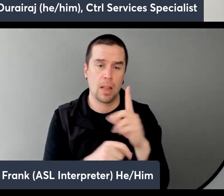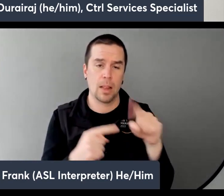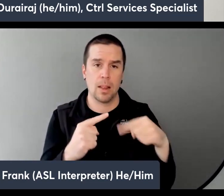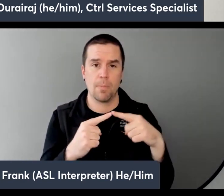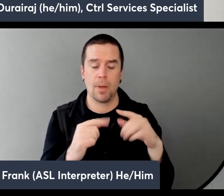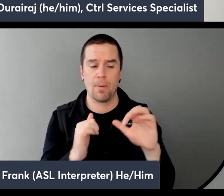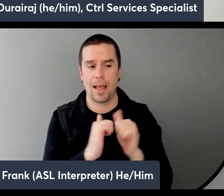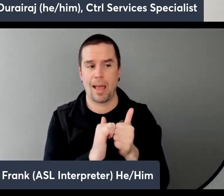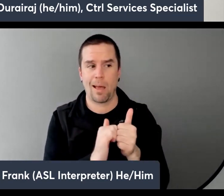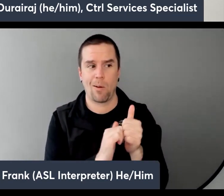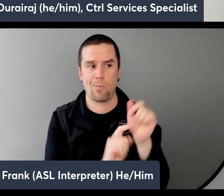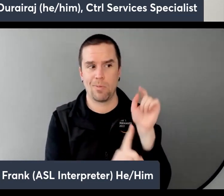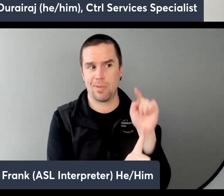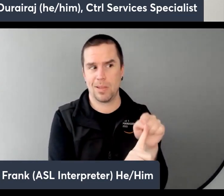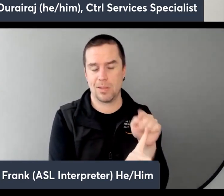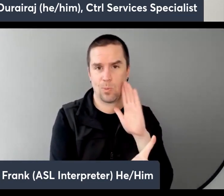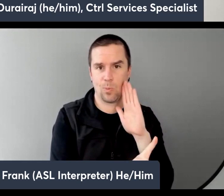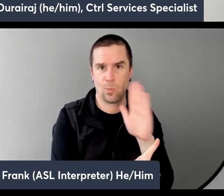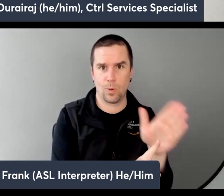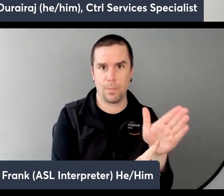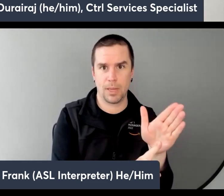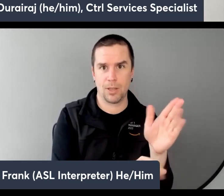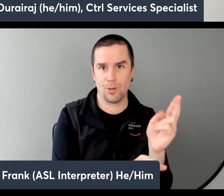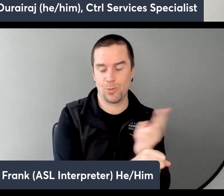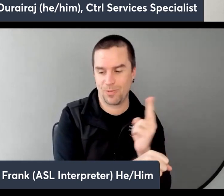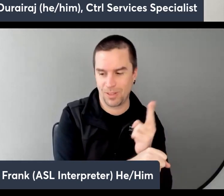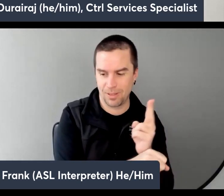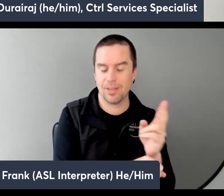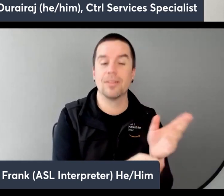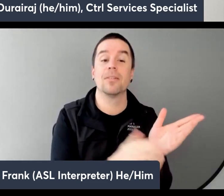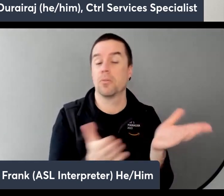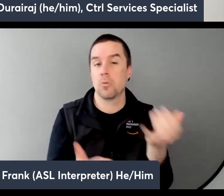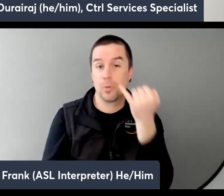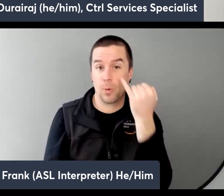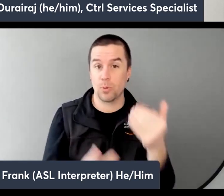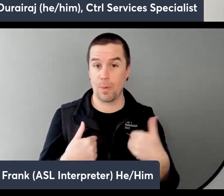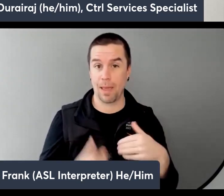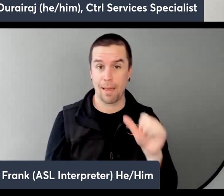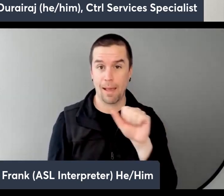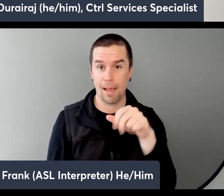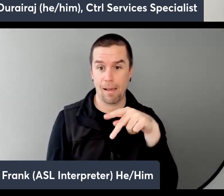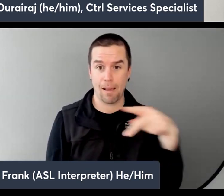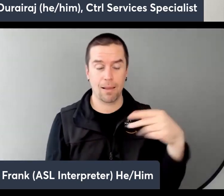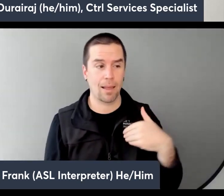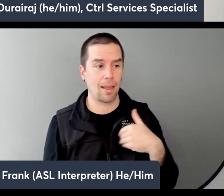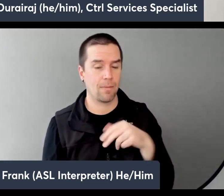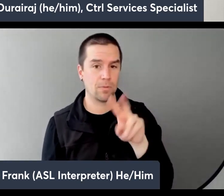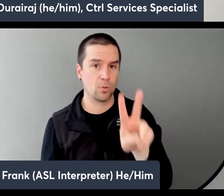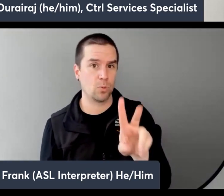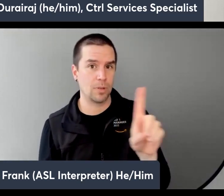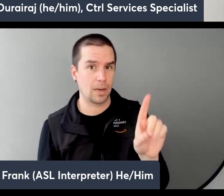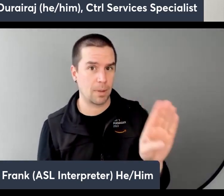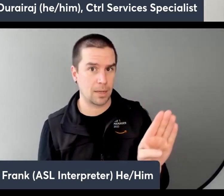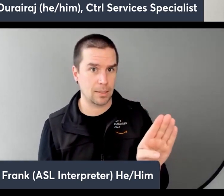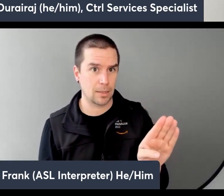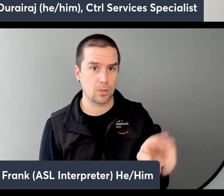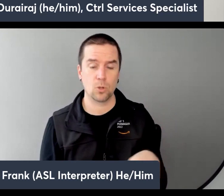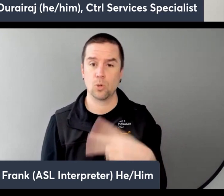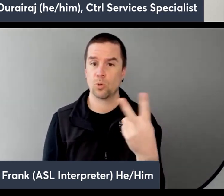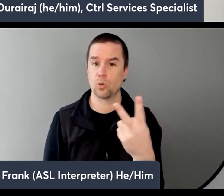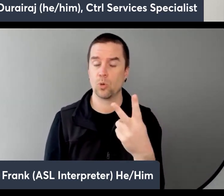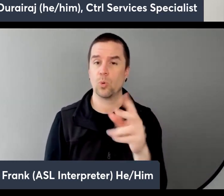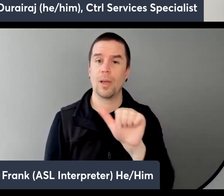would be useful. So let's say you have an application that has two databases and two availability